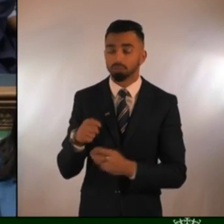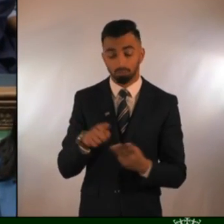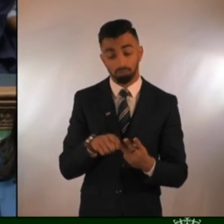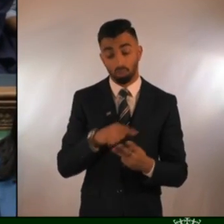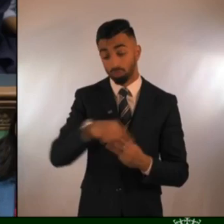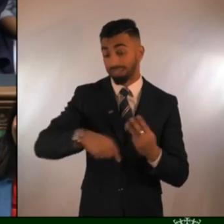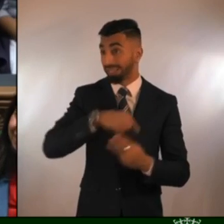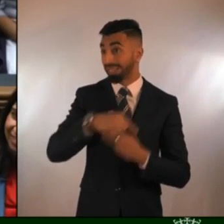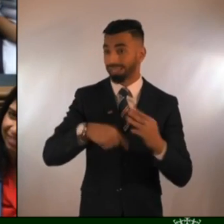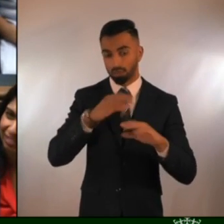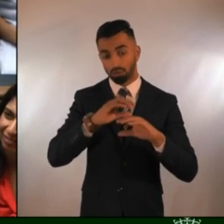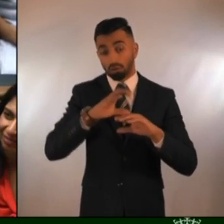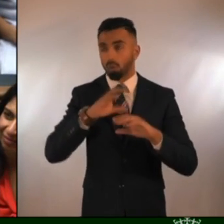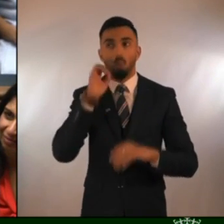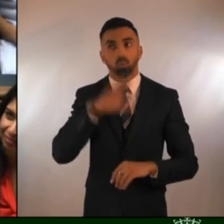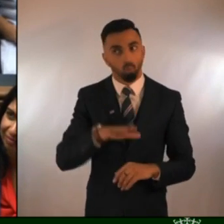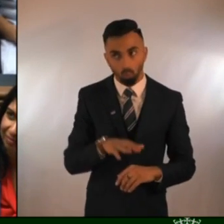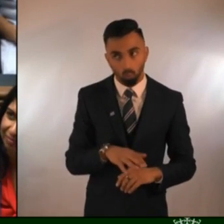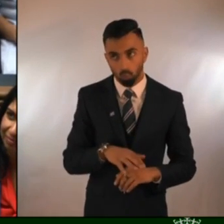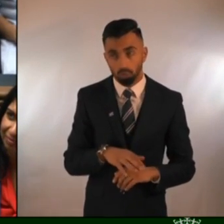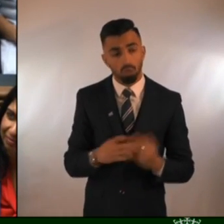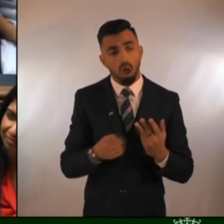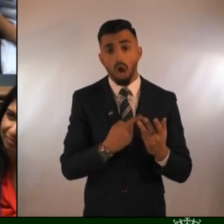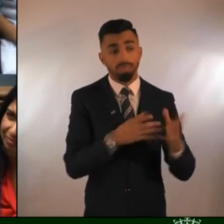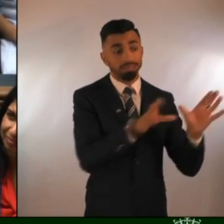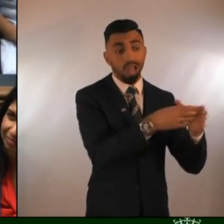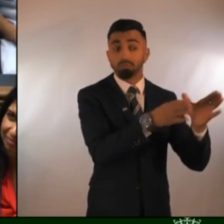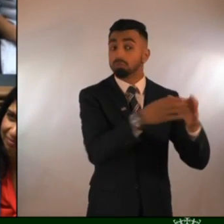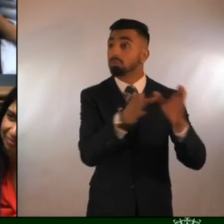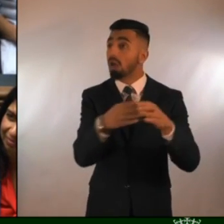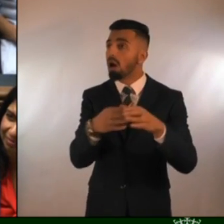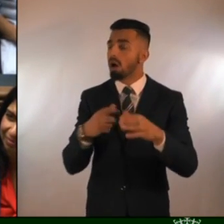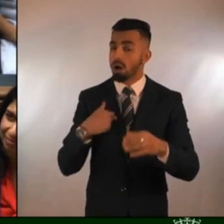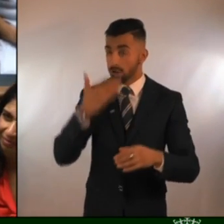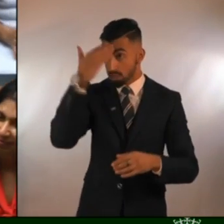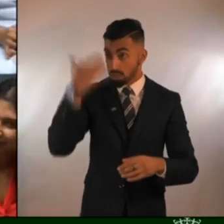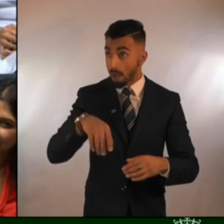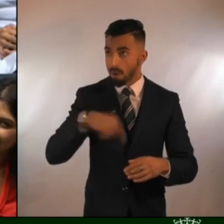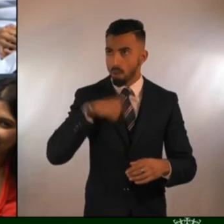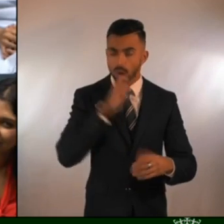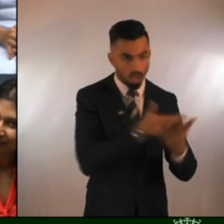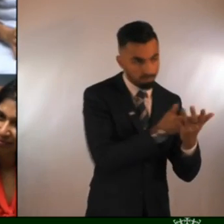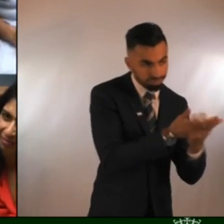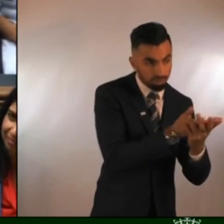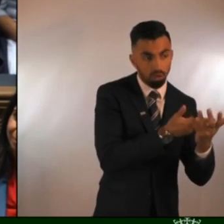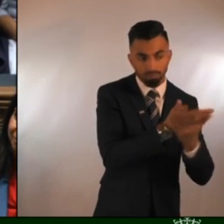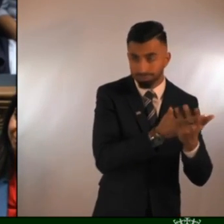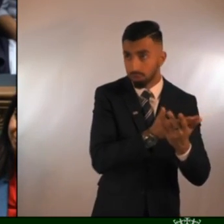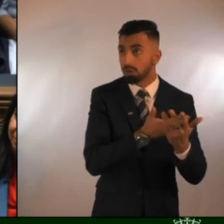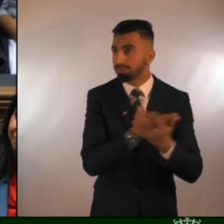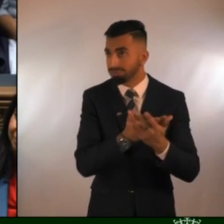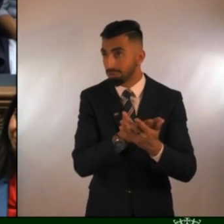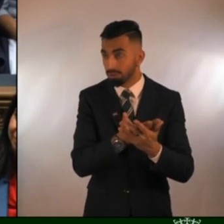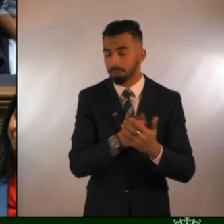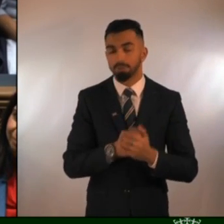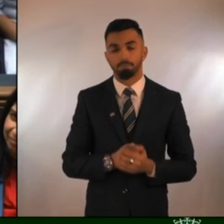summer with other sectors. And thirdly, to help develop cleaner alternatives to red diesel and other fossil fuels, we